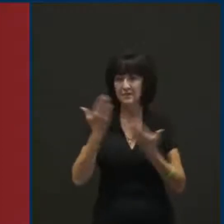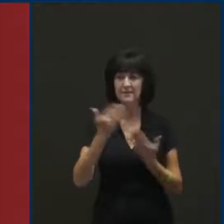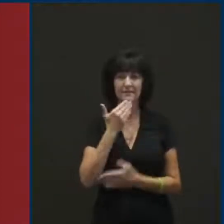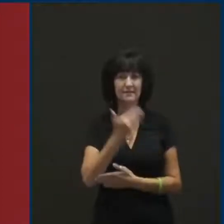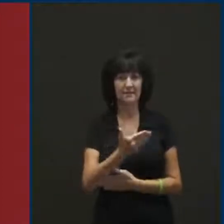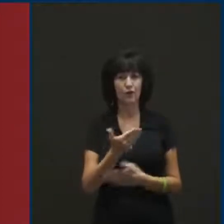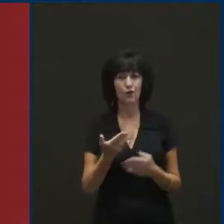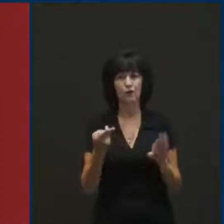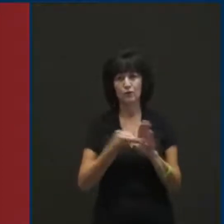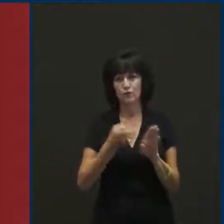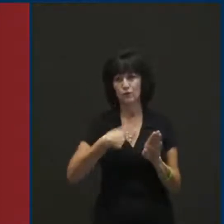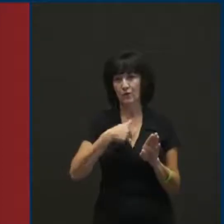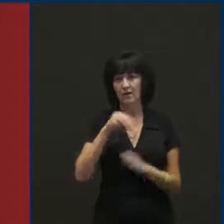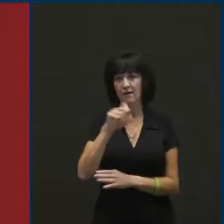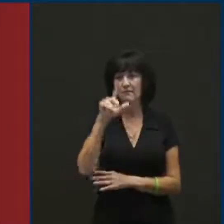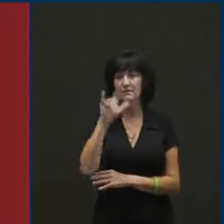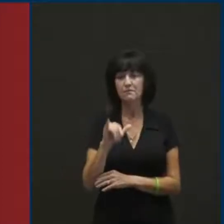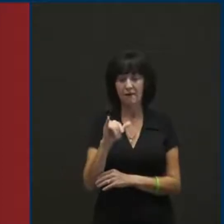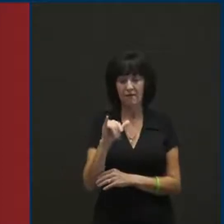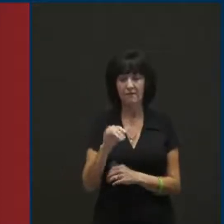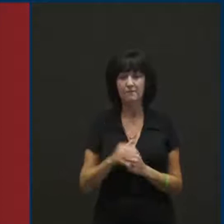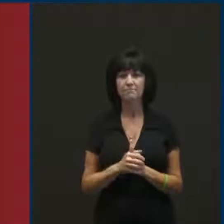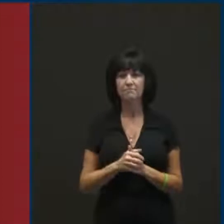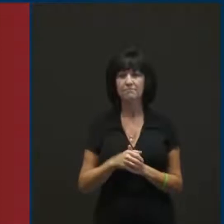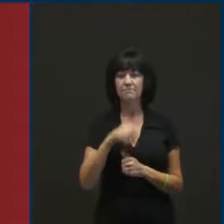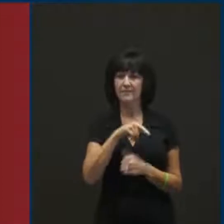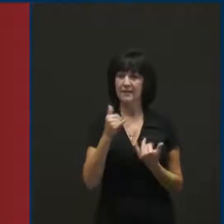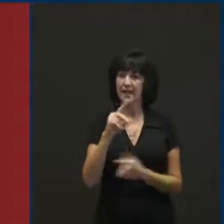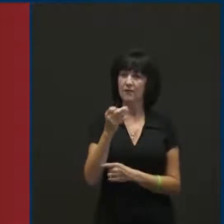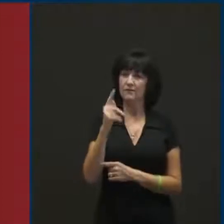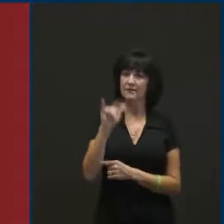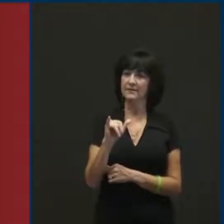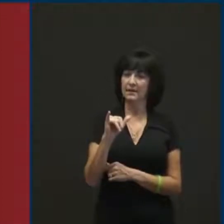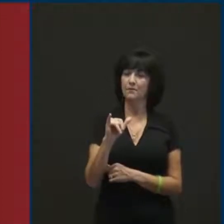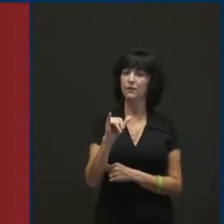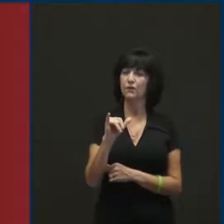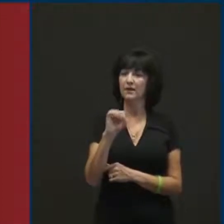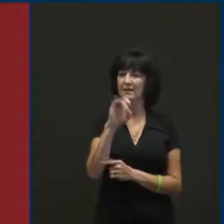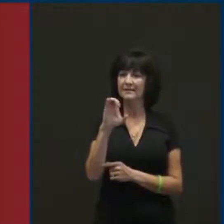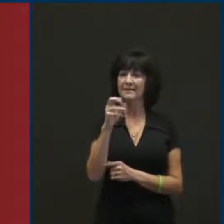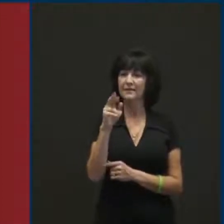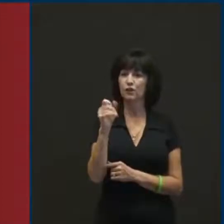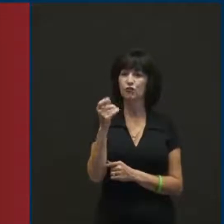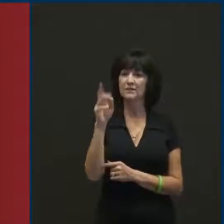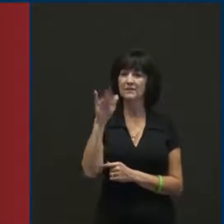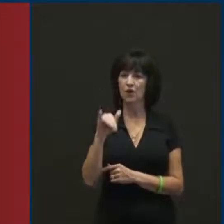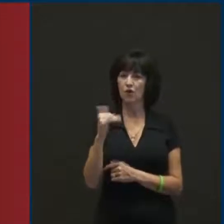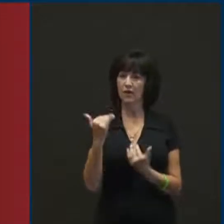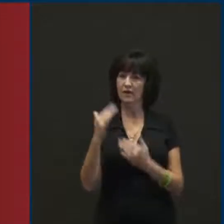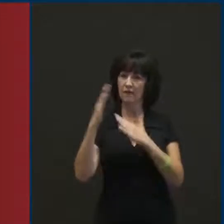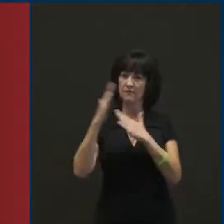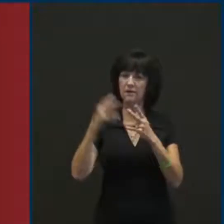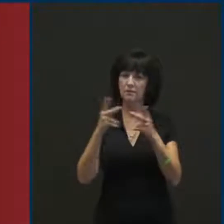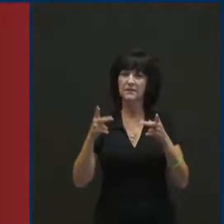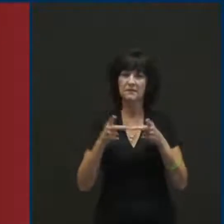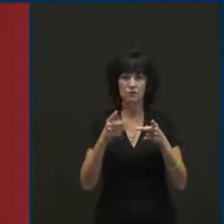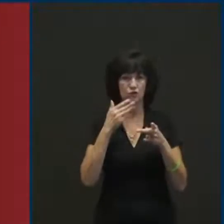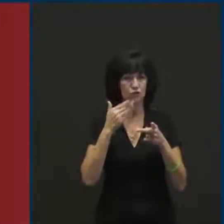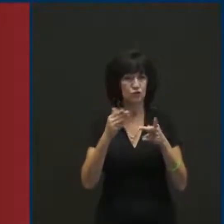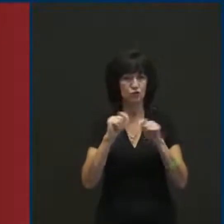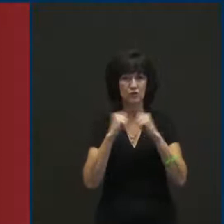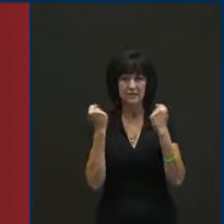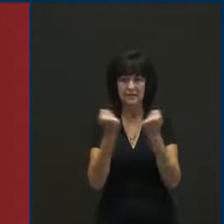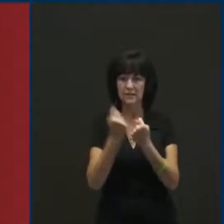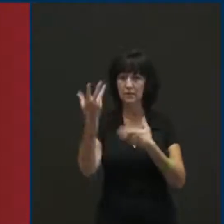for your leadership as Deputy Secretary and now in the top position with just a great team, which includes the Director